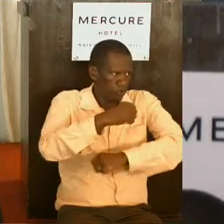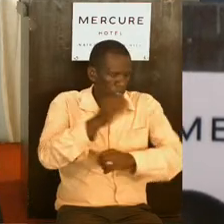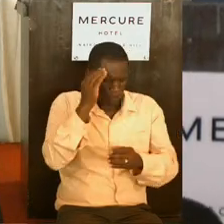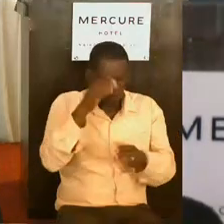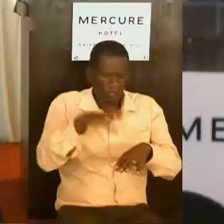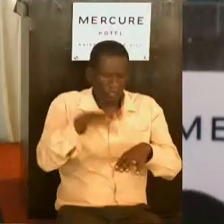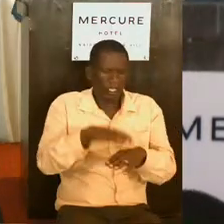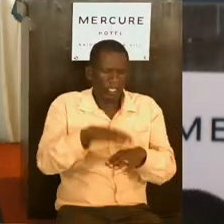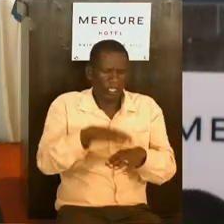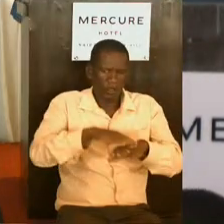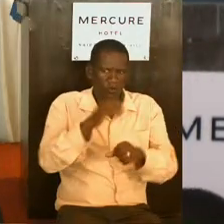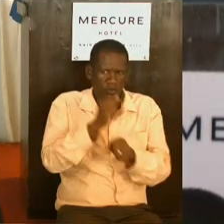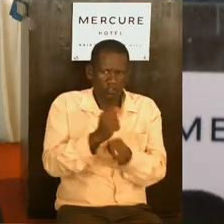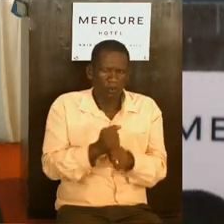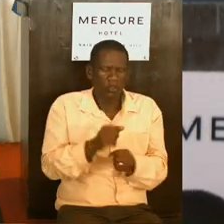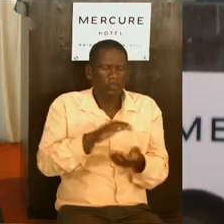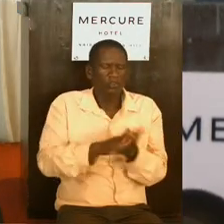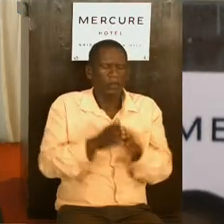utakua